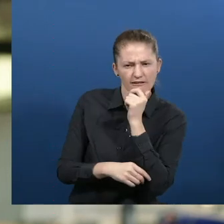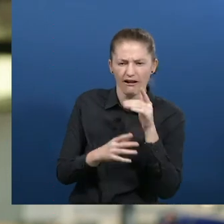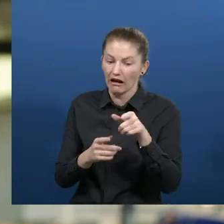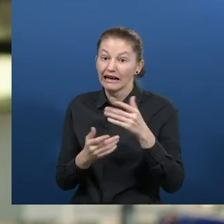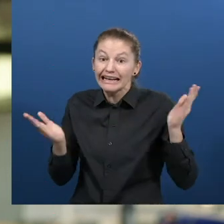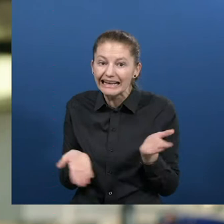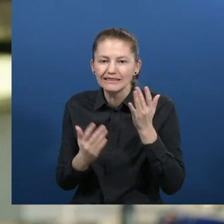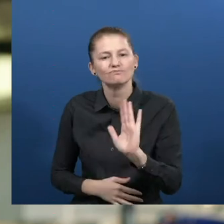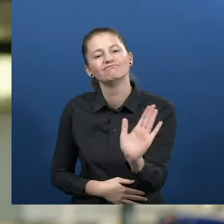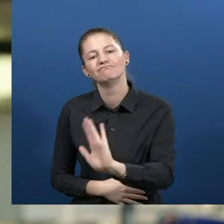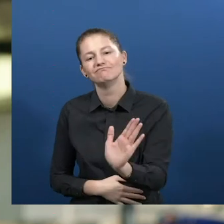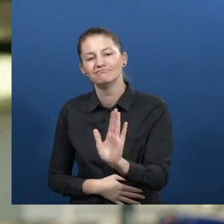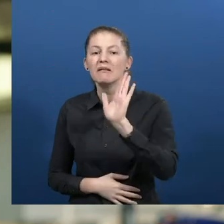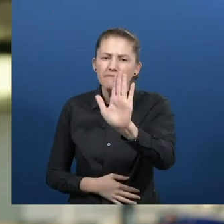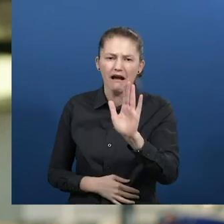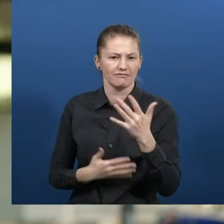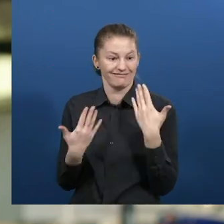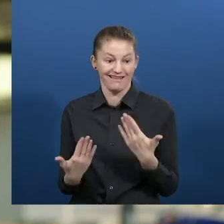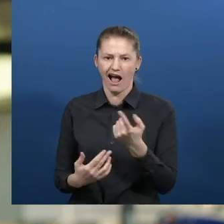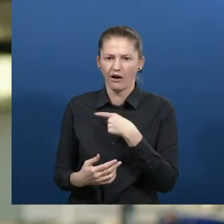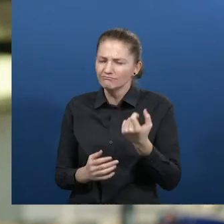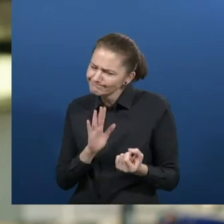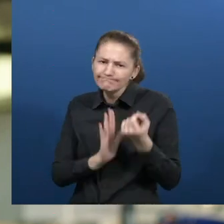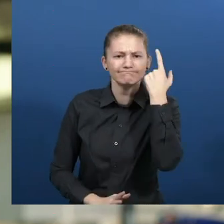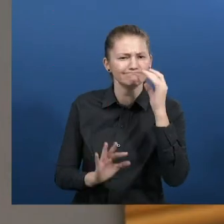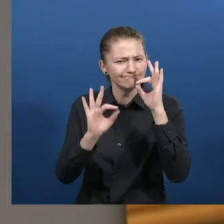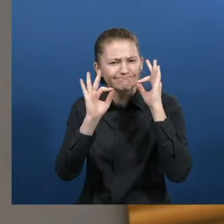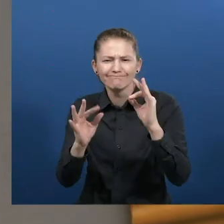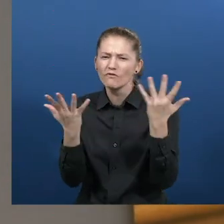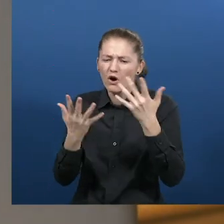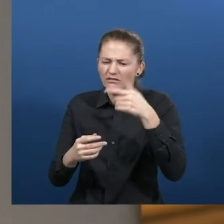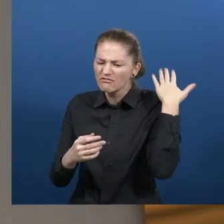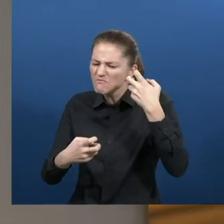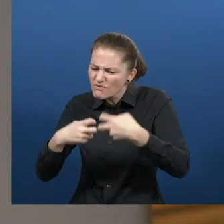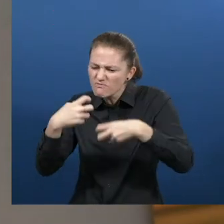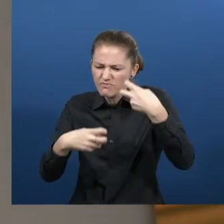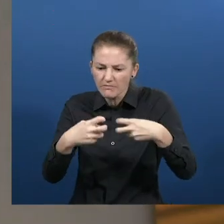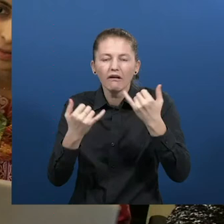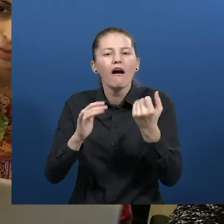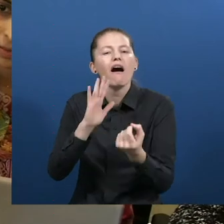we're trying to solve and our desired impact, our future looks a lot brighter and clearer.